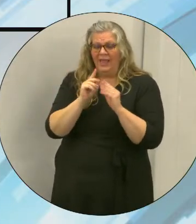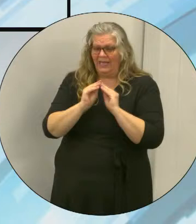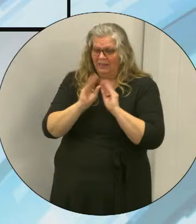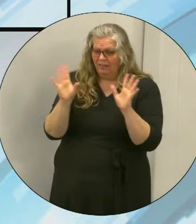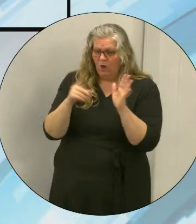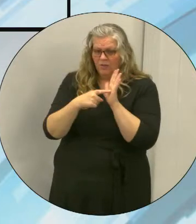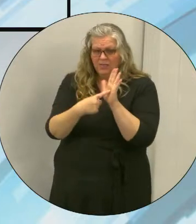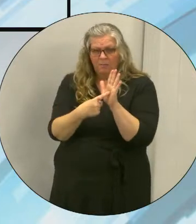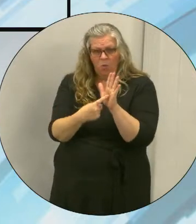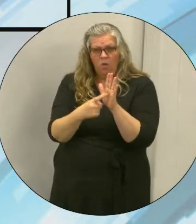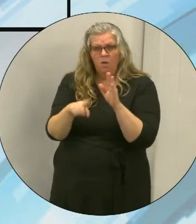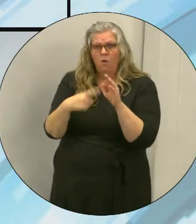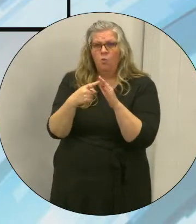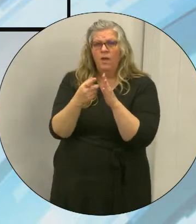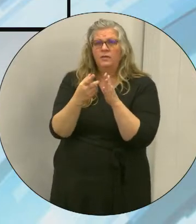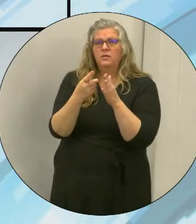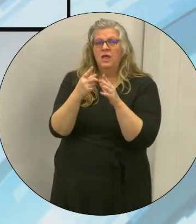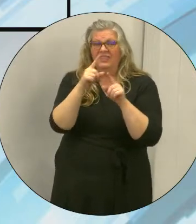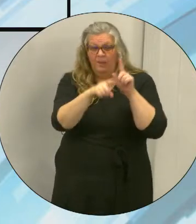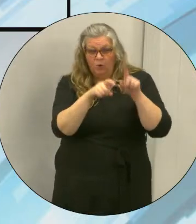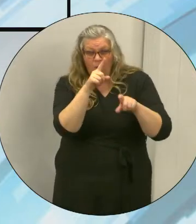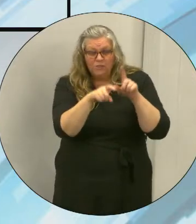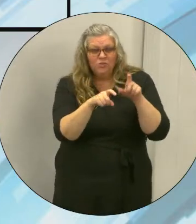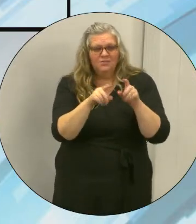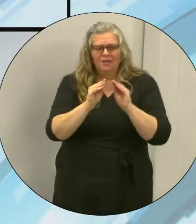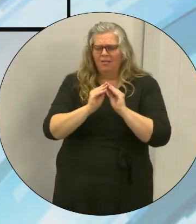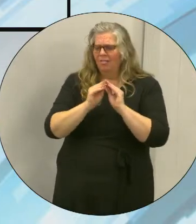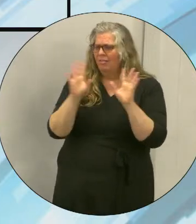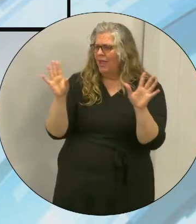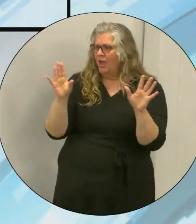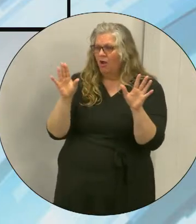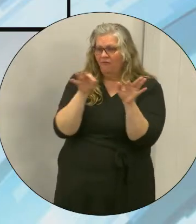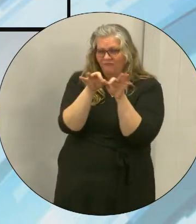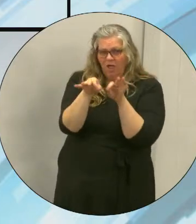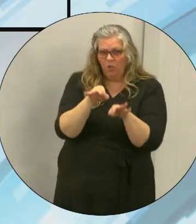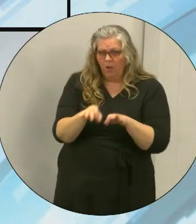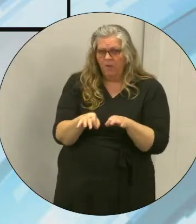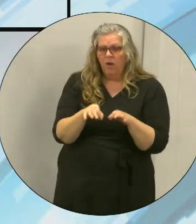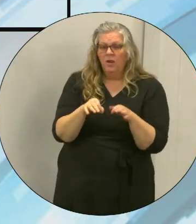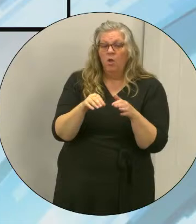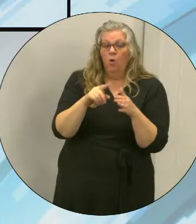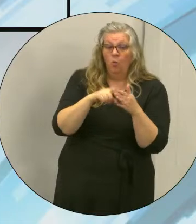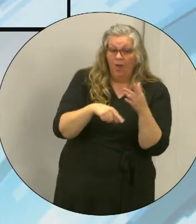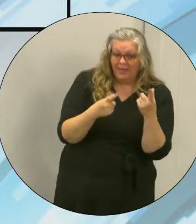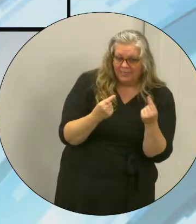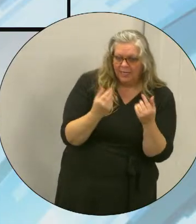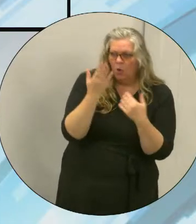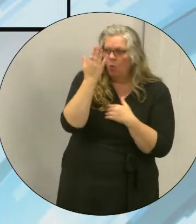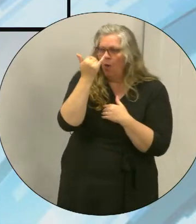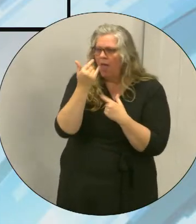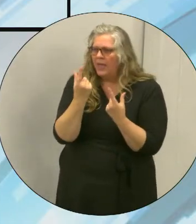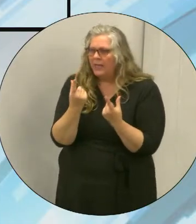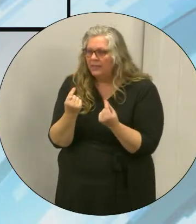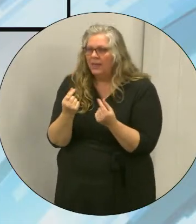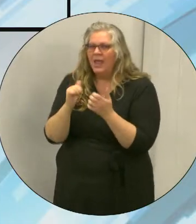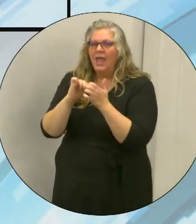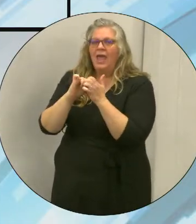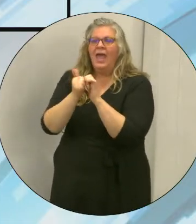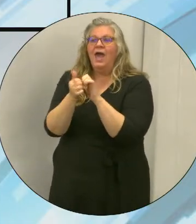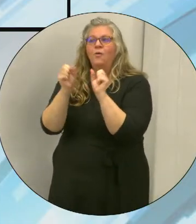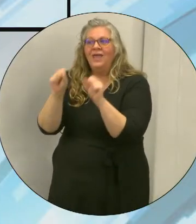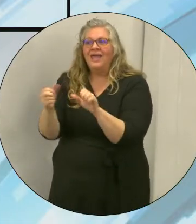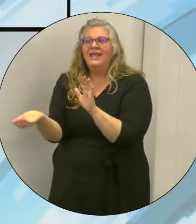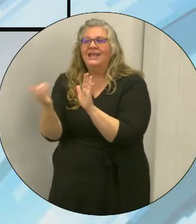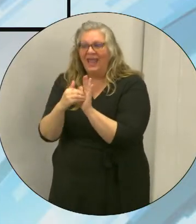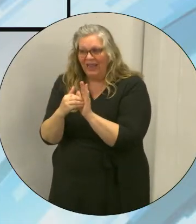examples when asked questions and clear follow-up around what she did, why she did it, and how she would be able to replicate some of those things,